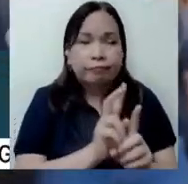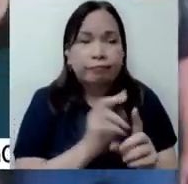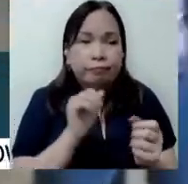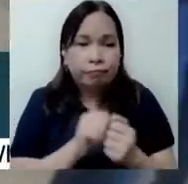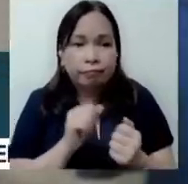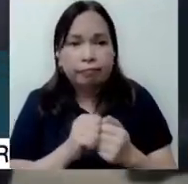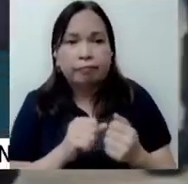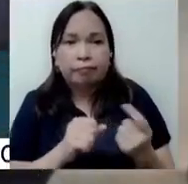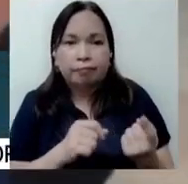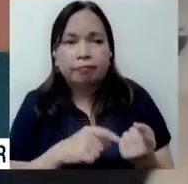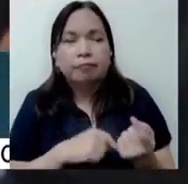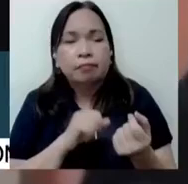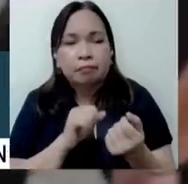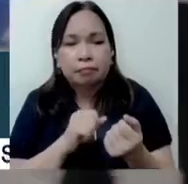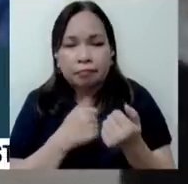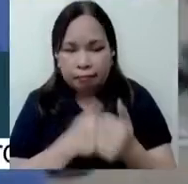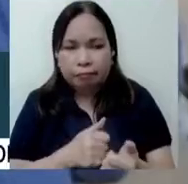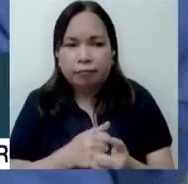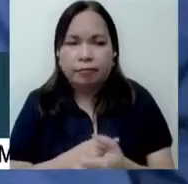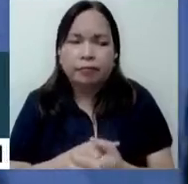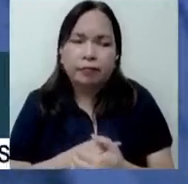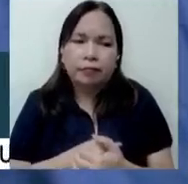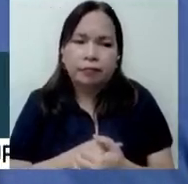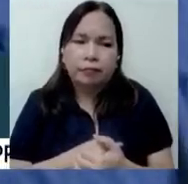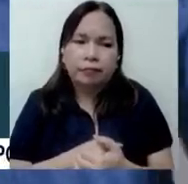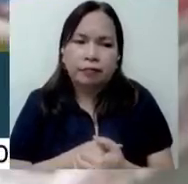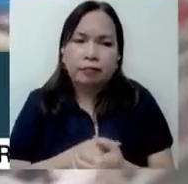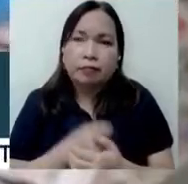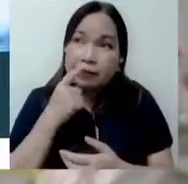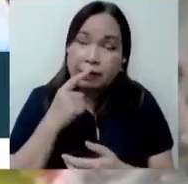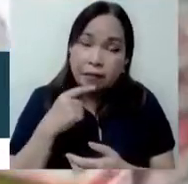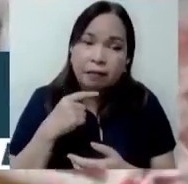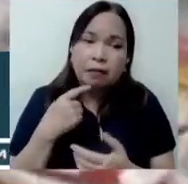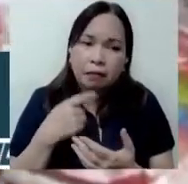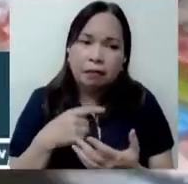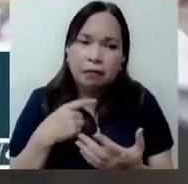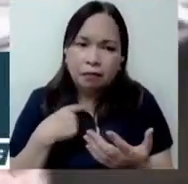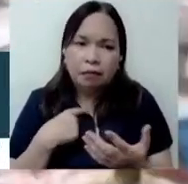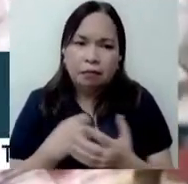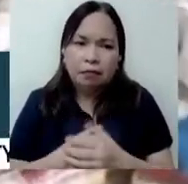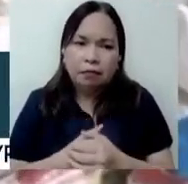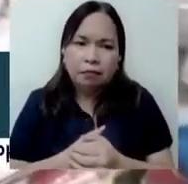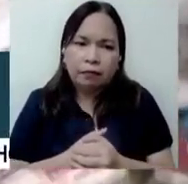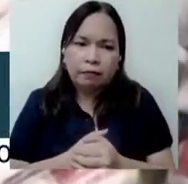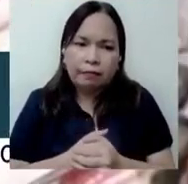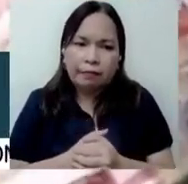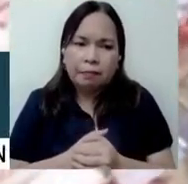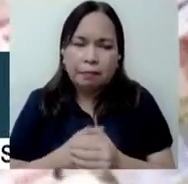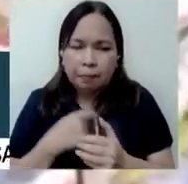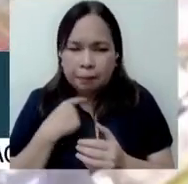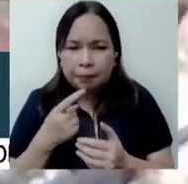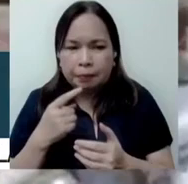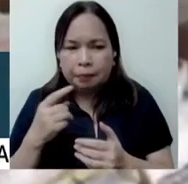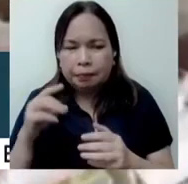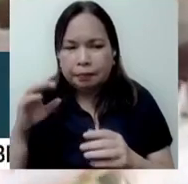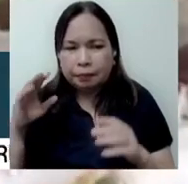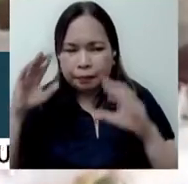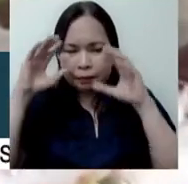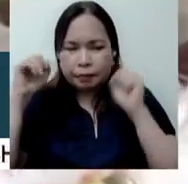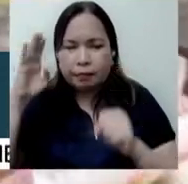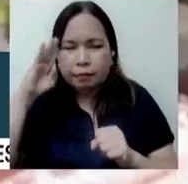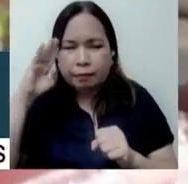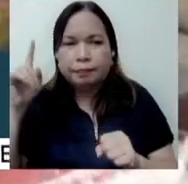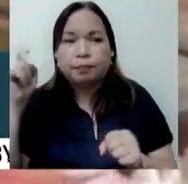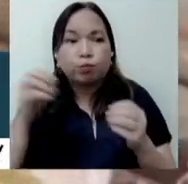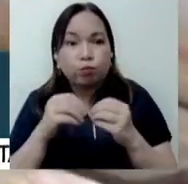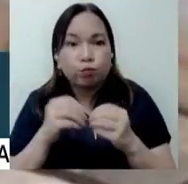who are acting after the orders of President Bongbong Marcos to intensify operations. So a representative of